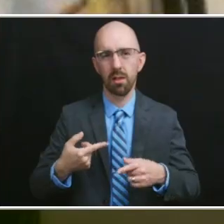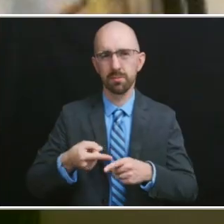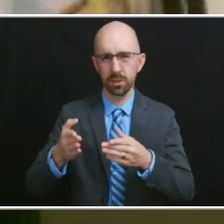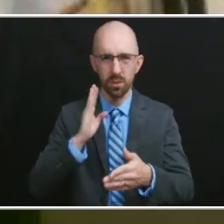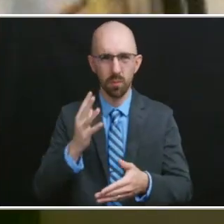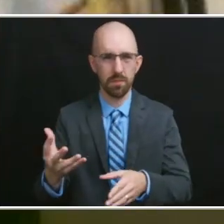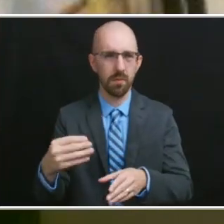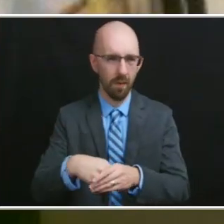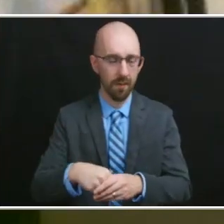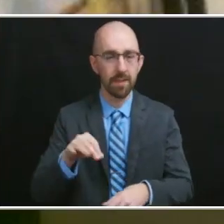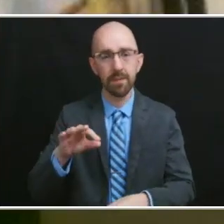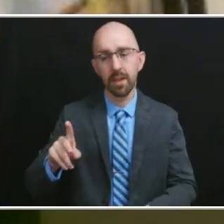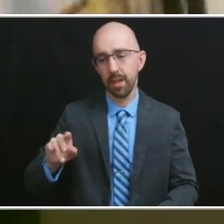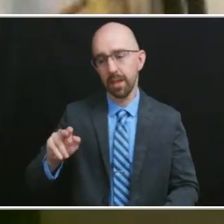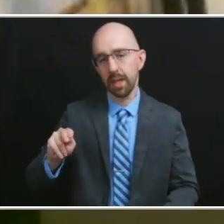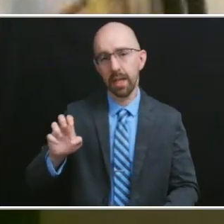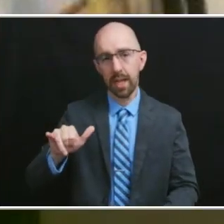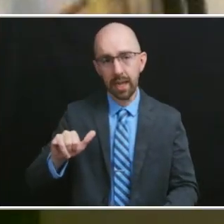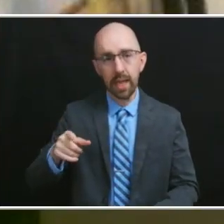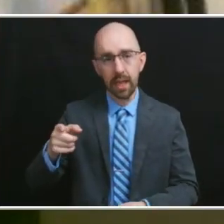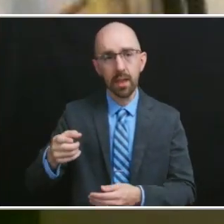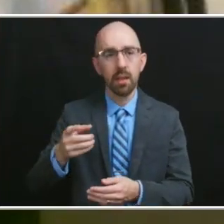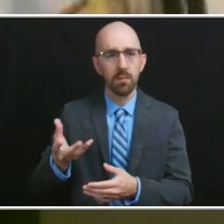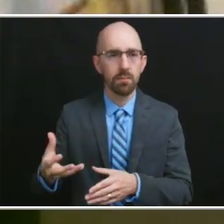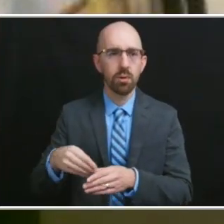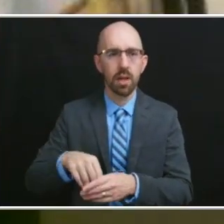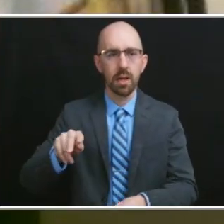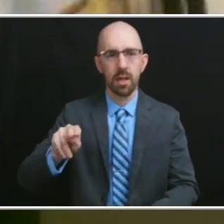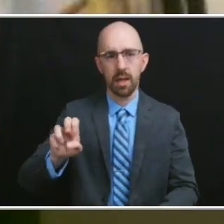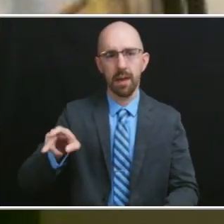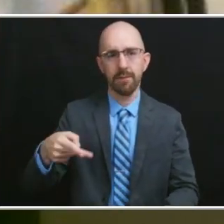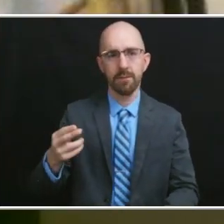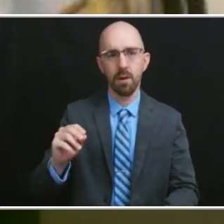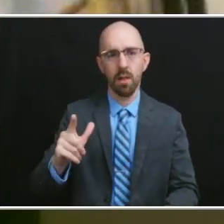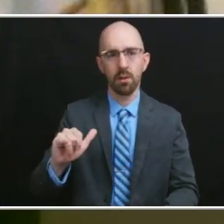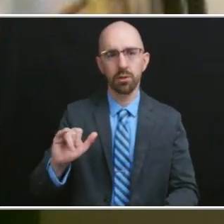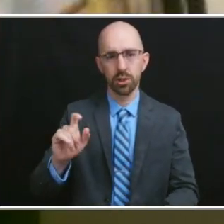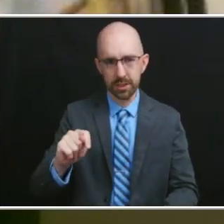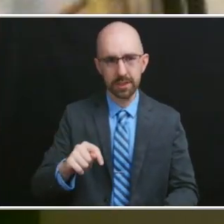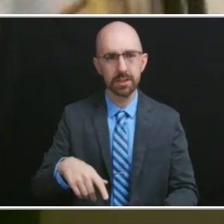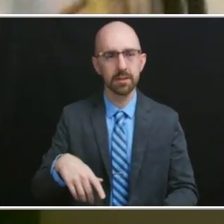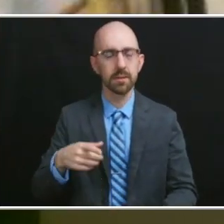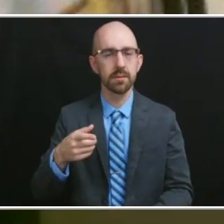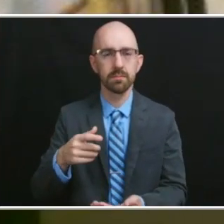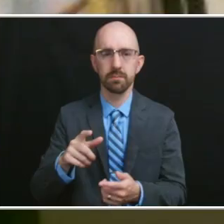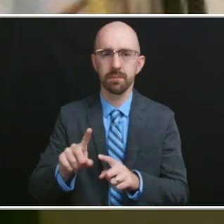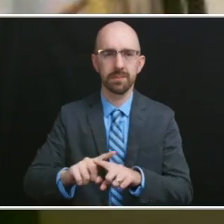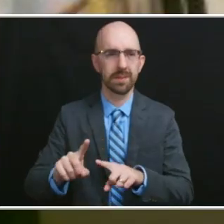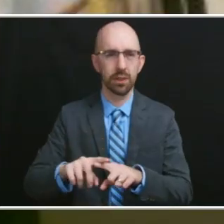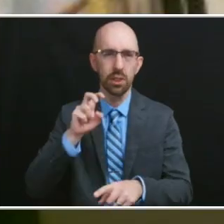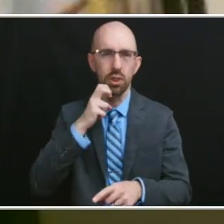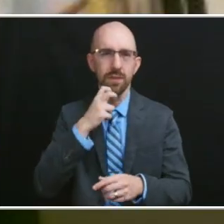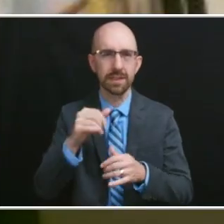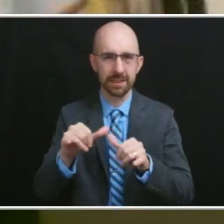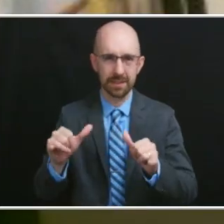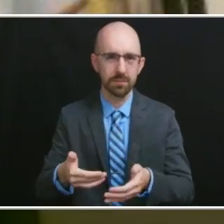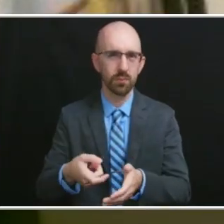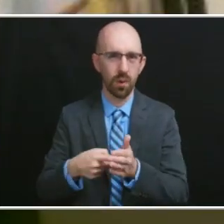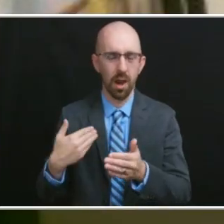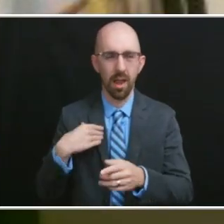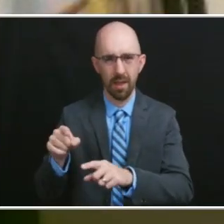kidney involvement, you bring a nephrologist. Neuropathies or nervous system involvement would sometimes require consulting